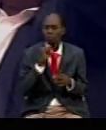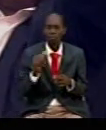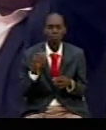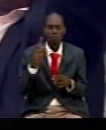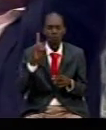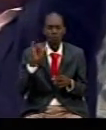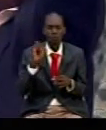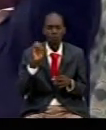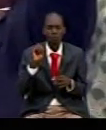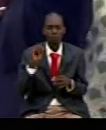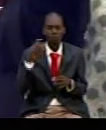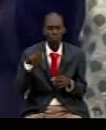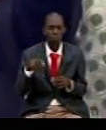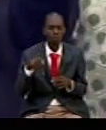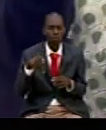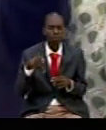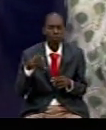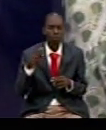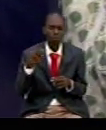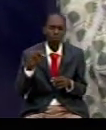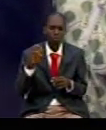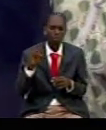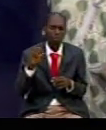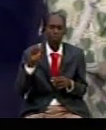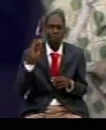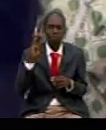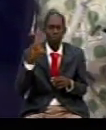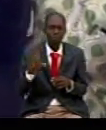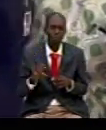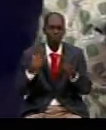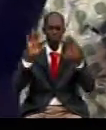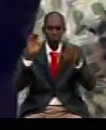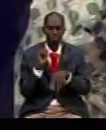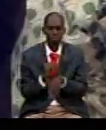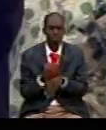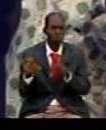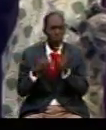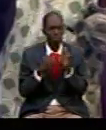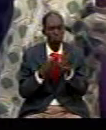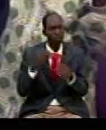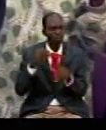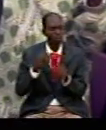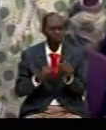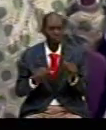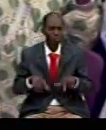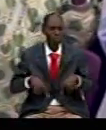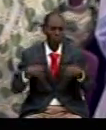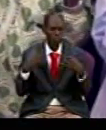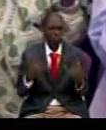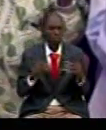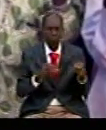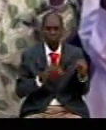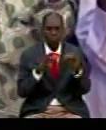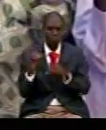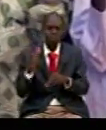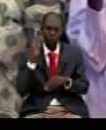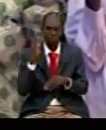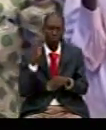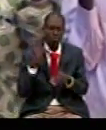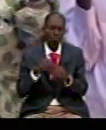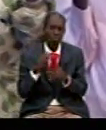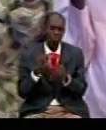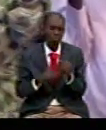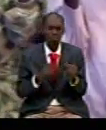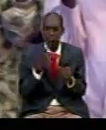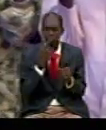Indisputable, indispensable, do it in every life right now. Put testimony in every